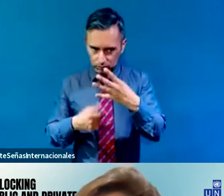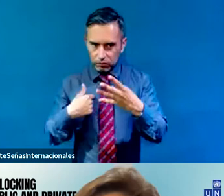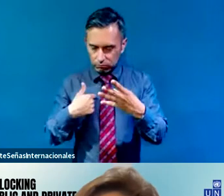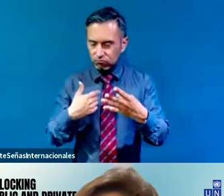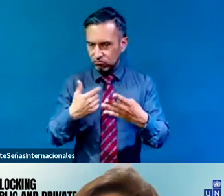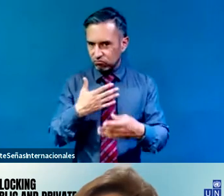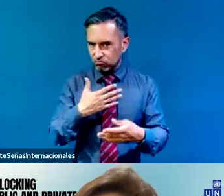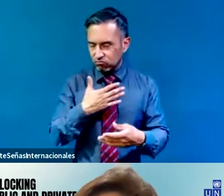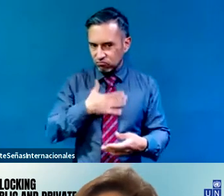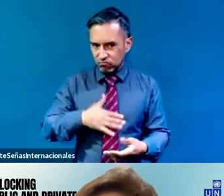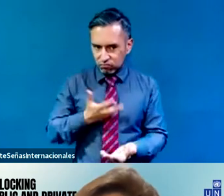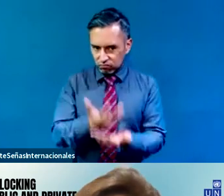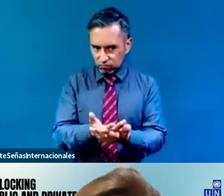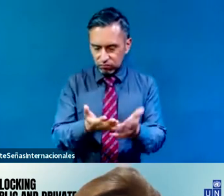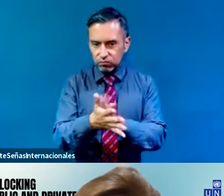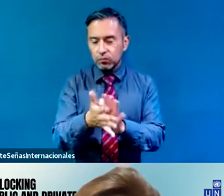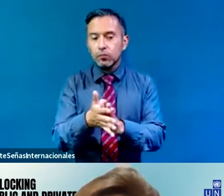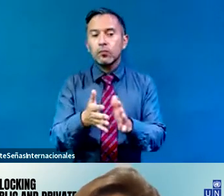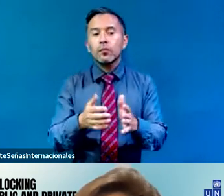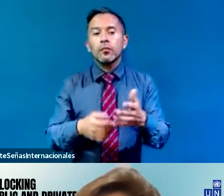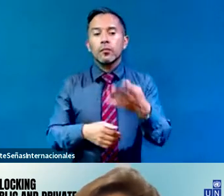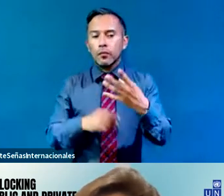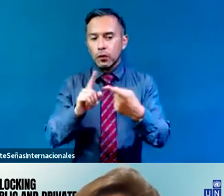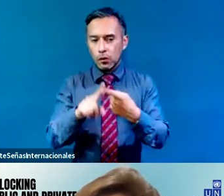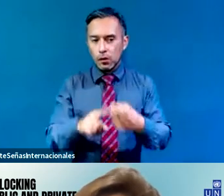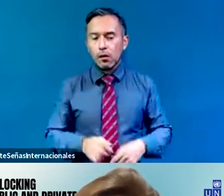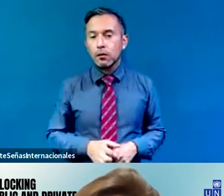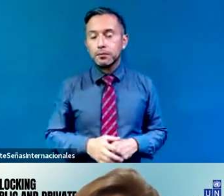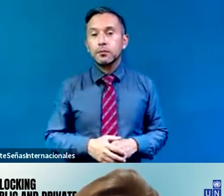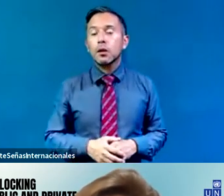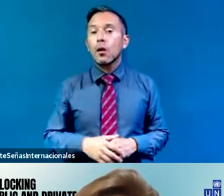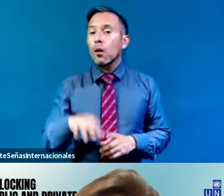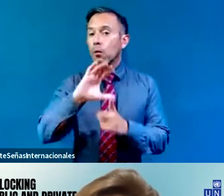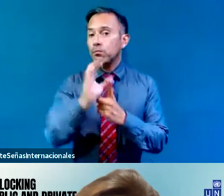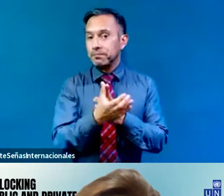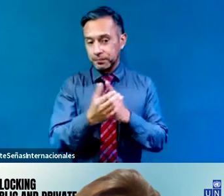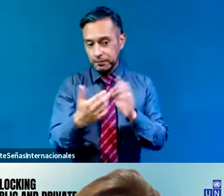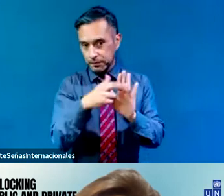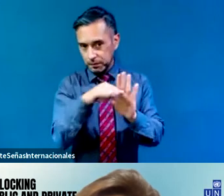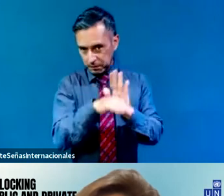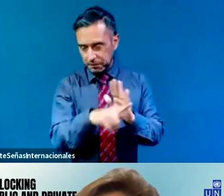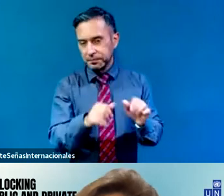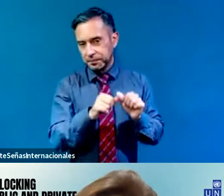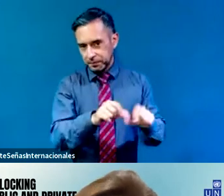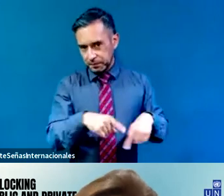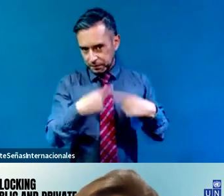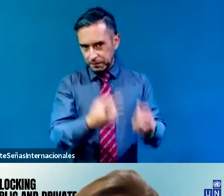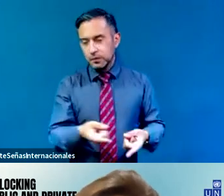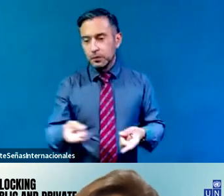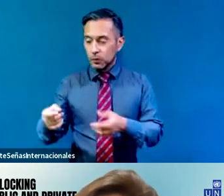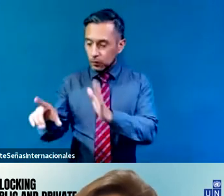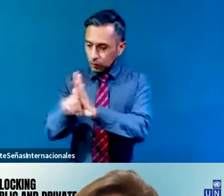and the legal frameworks are gender discriminatory and do not address fully the needs of girls and women. Because